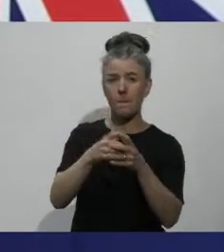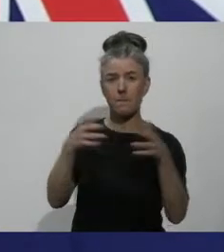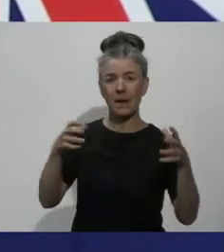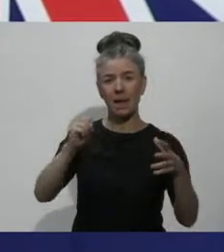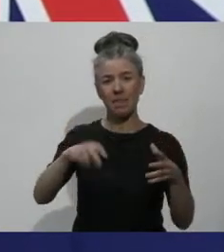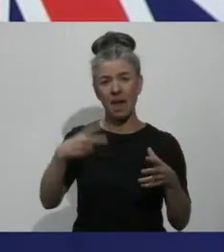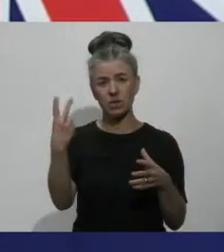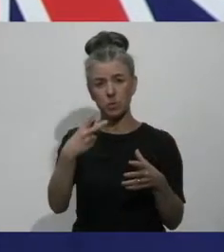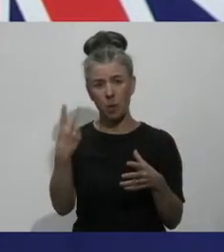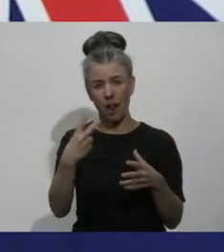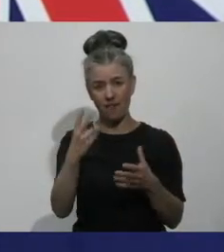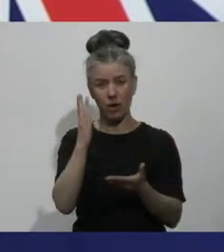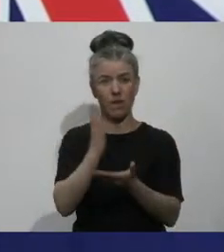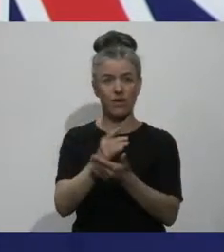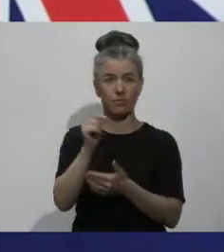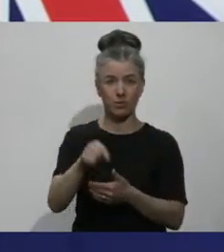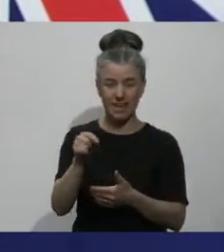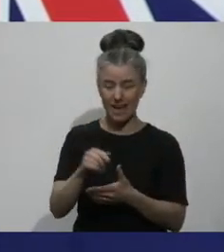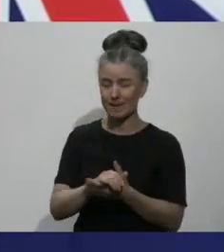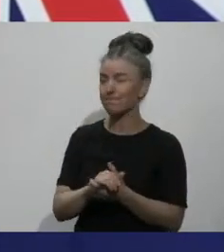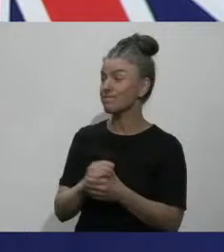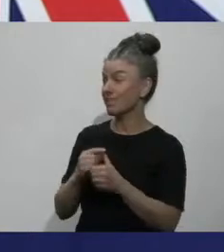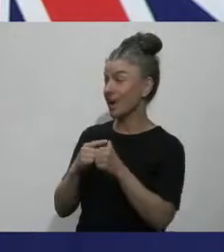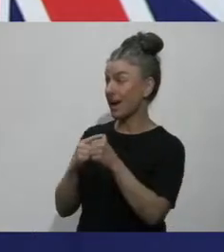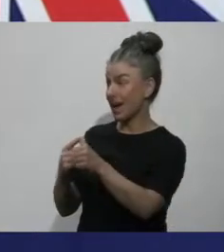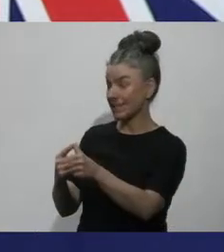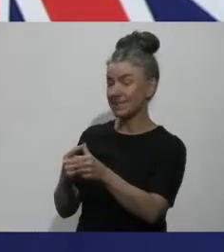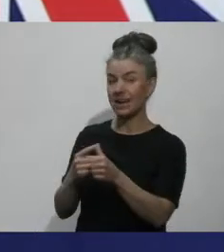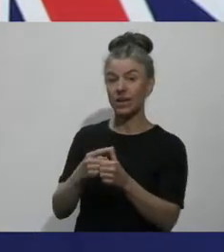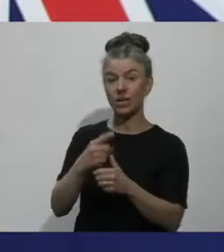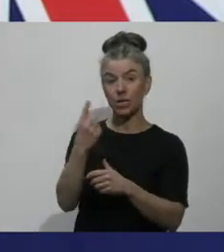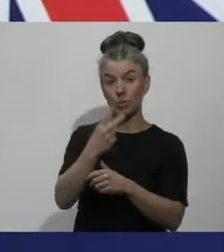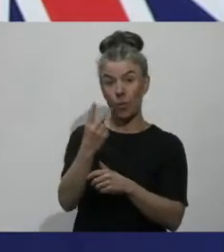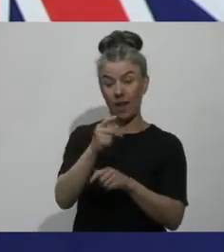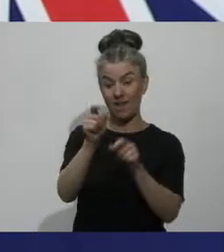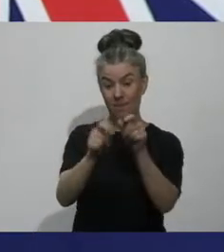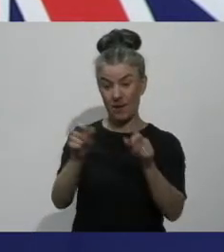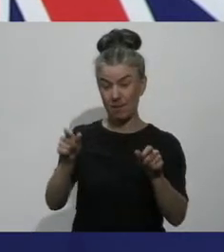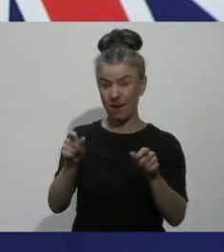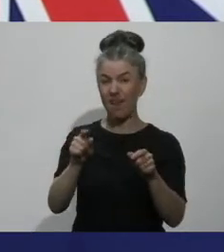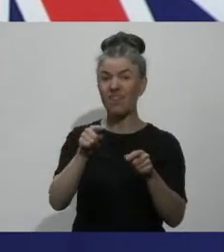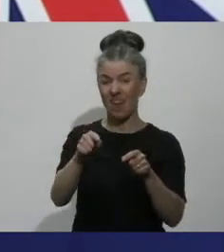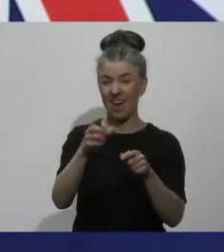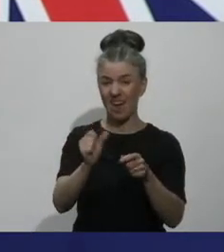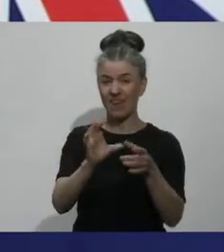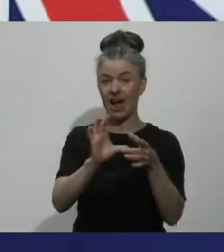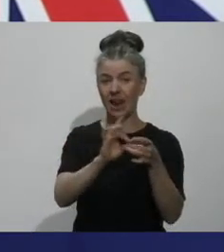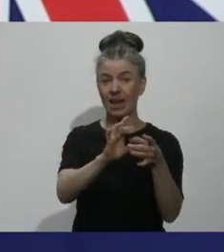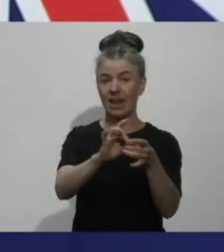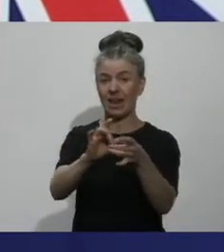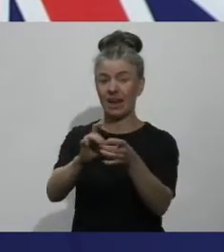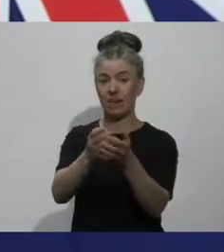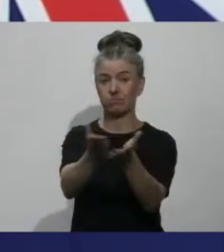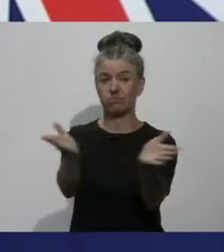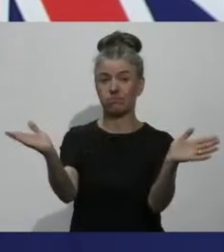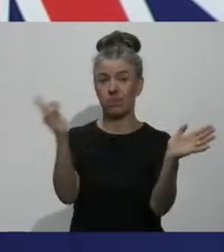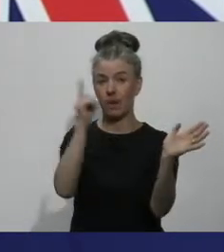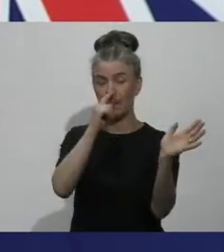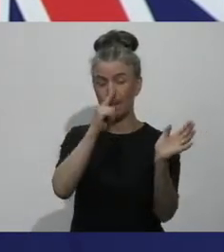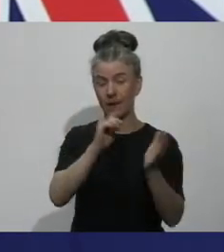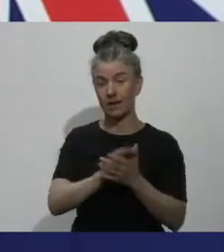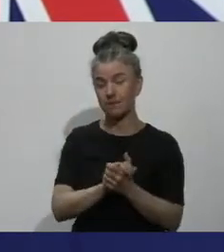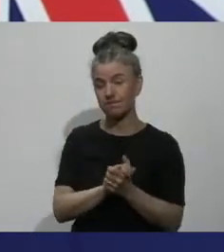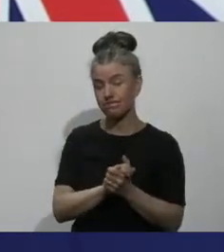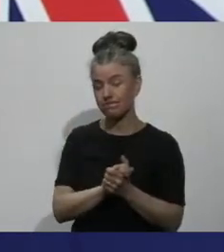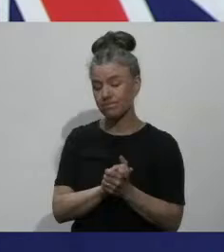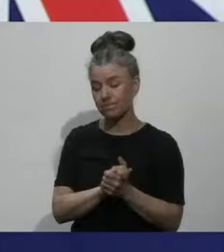Ultimately though, what we have seen is of those cases, we are contact tracing a large number of people. And they are groups of people who, prior